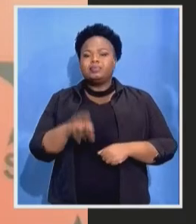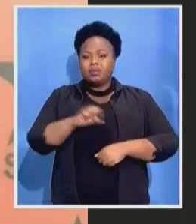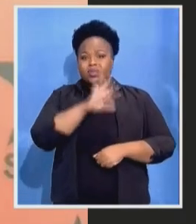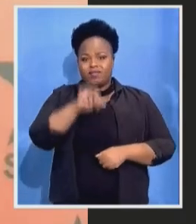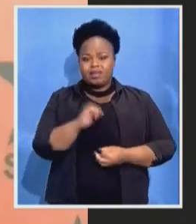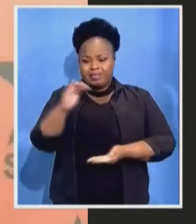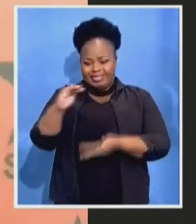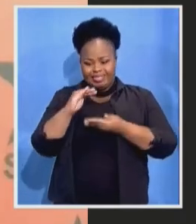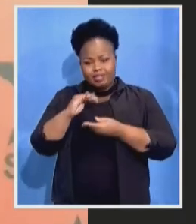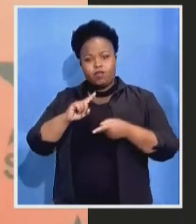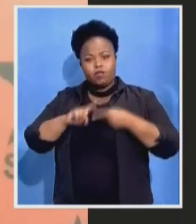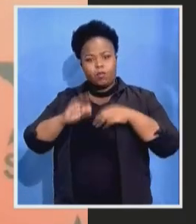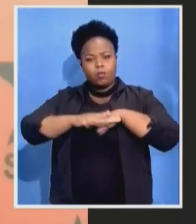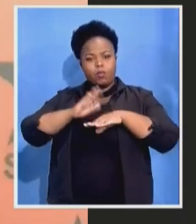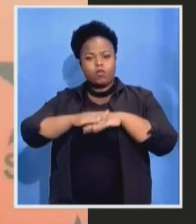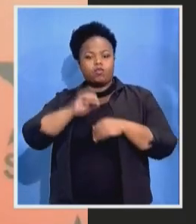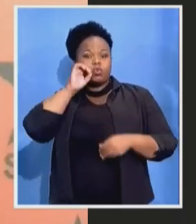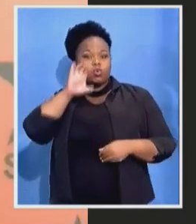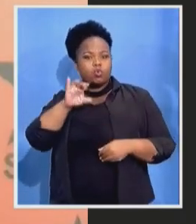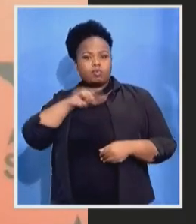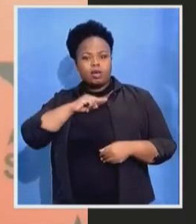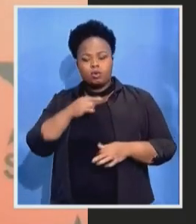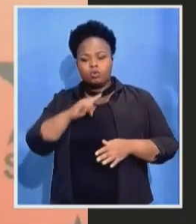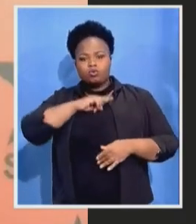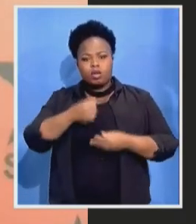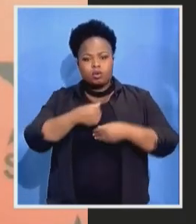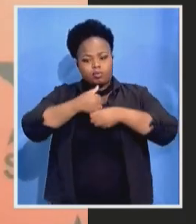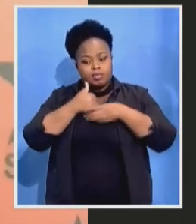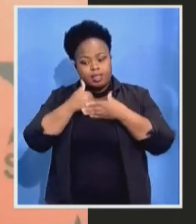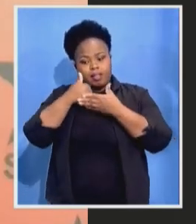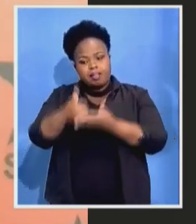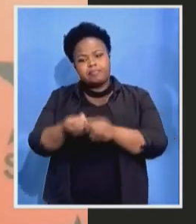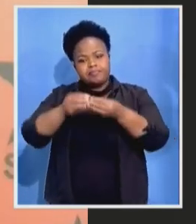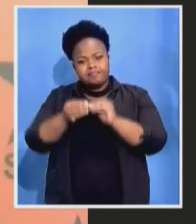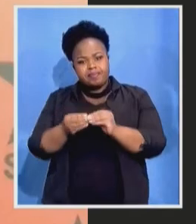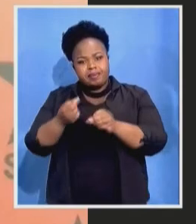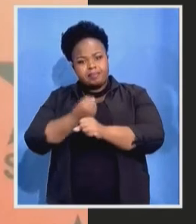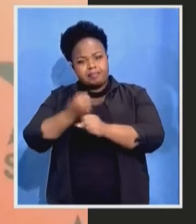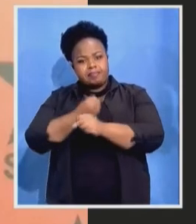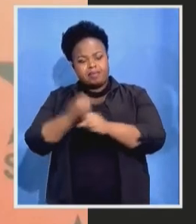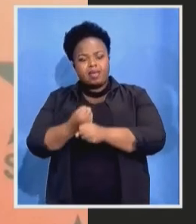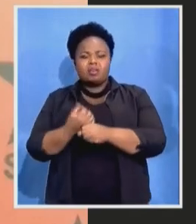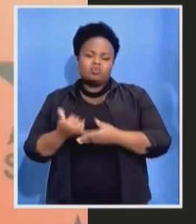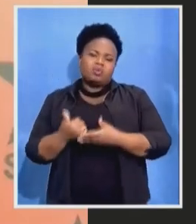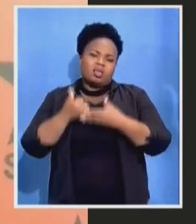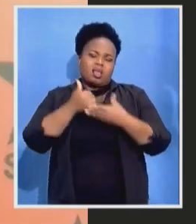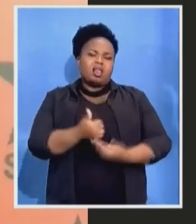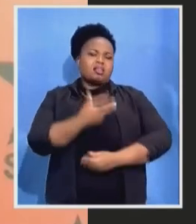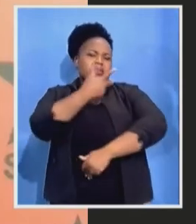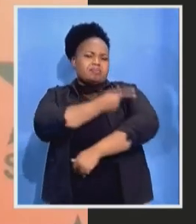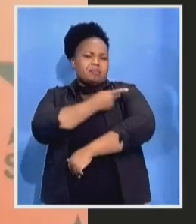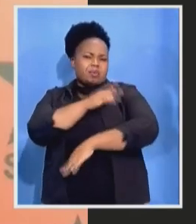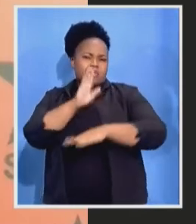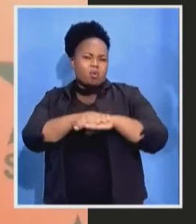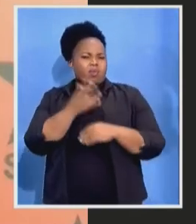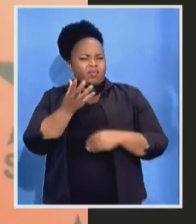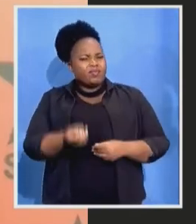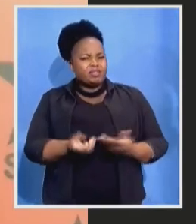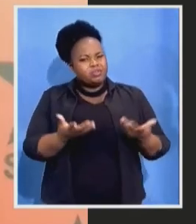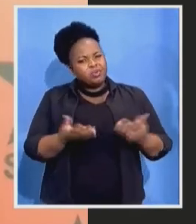to produce more and help in saving the world. So interferon 2B has been better than what